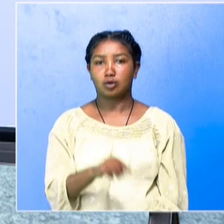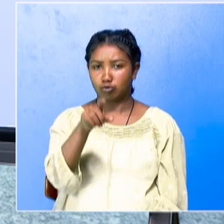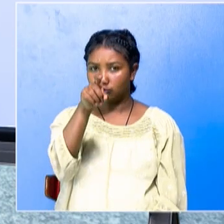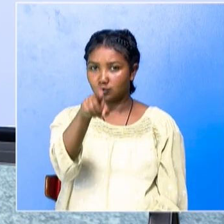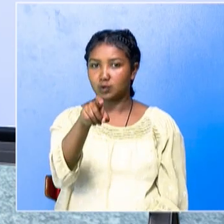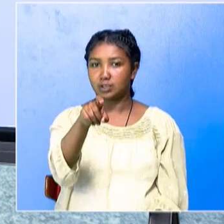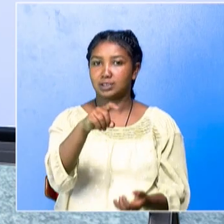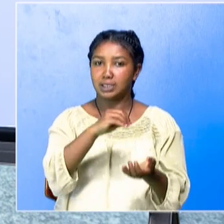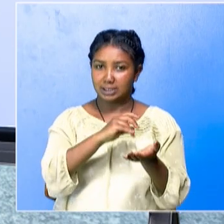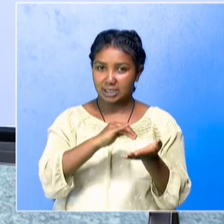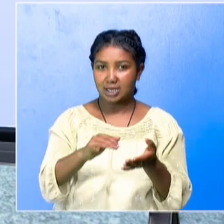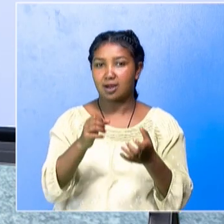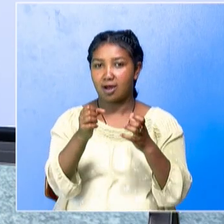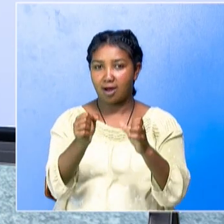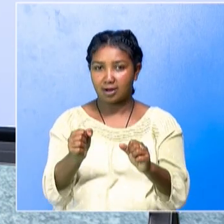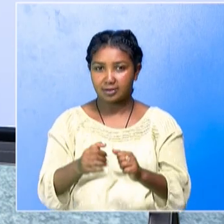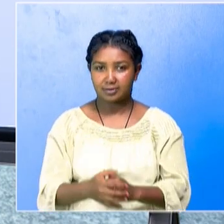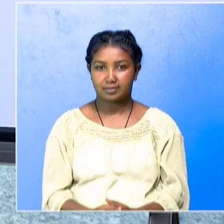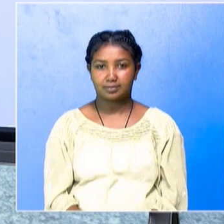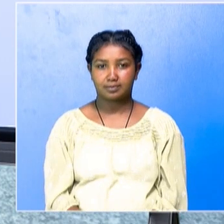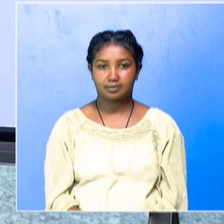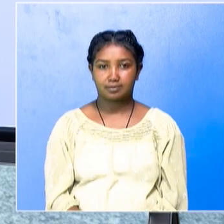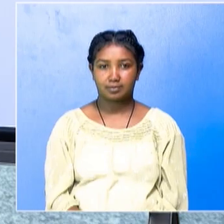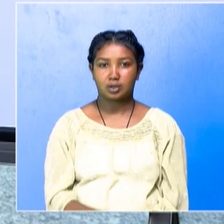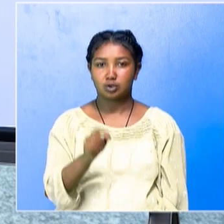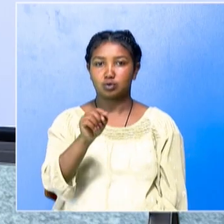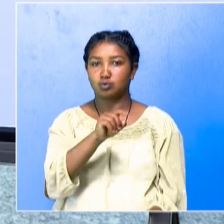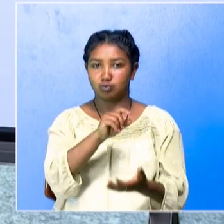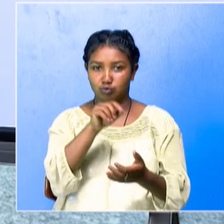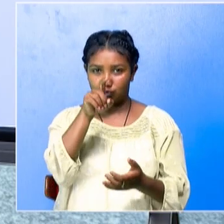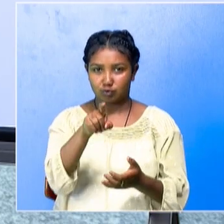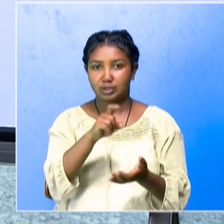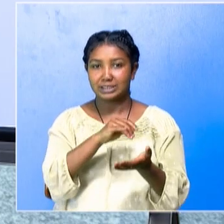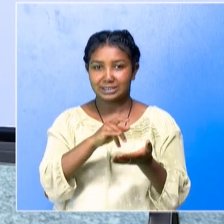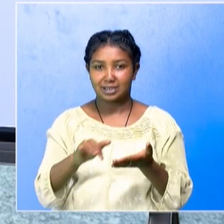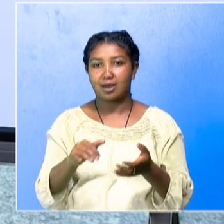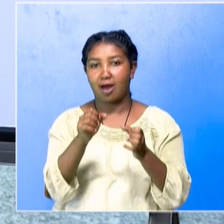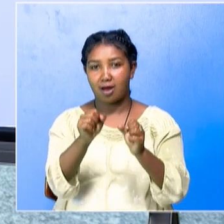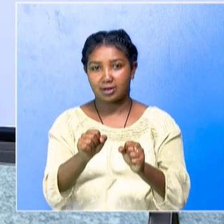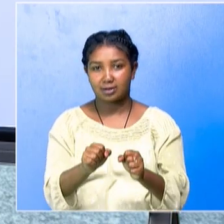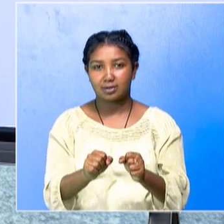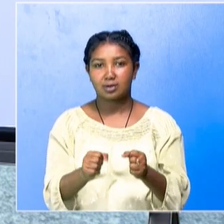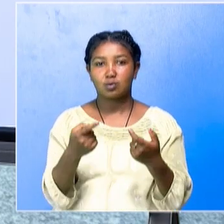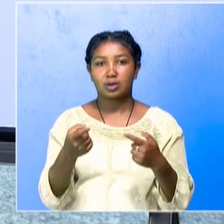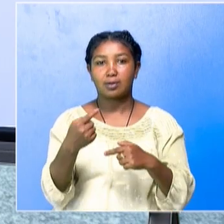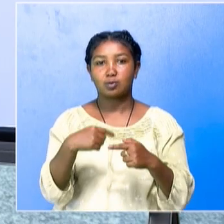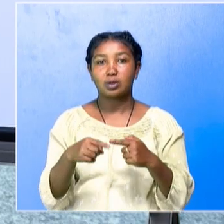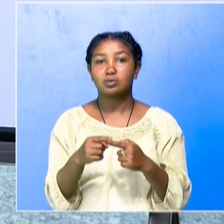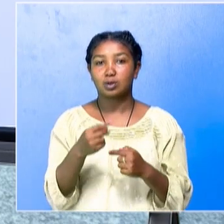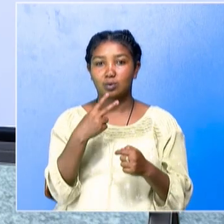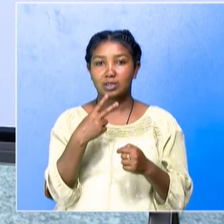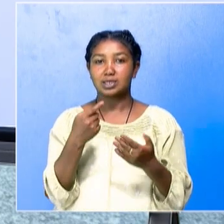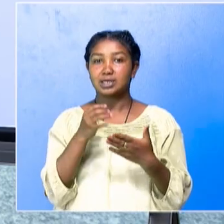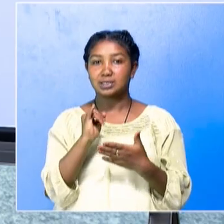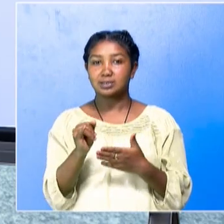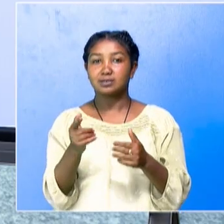You should study hard. You should study hard. When we come to the questions,